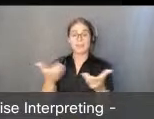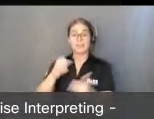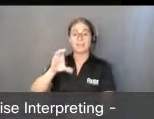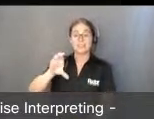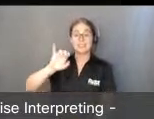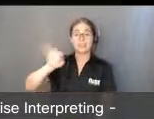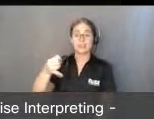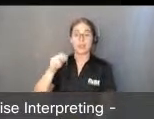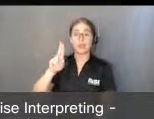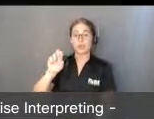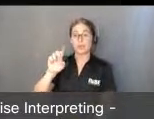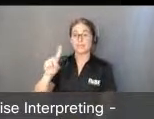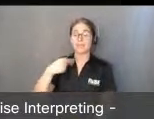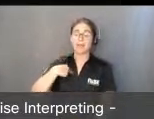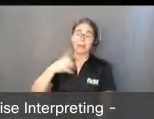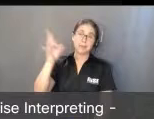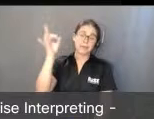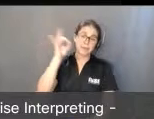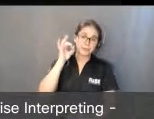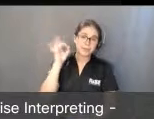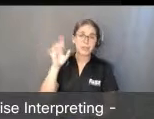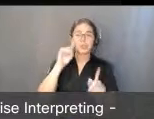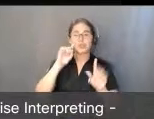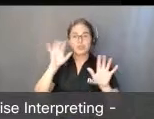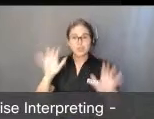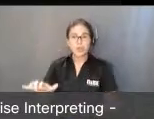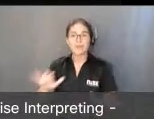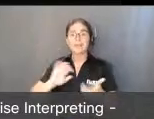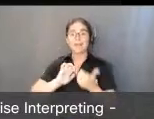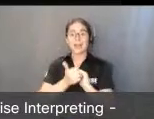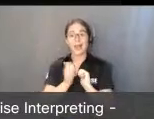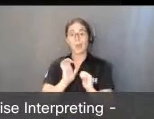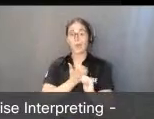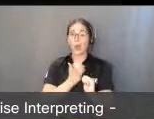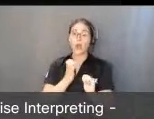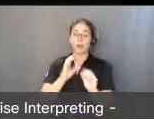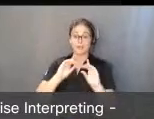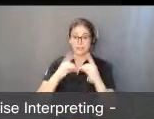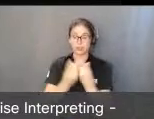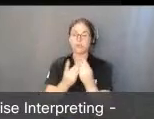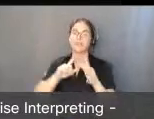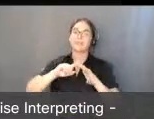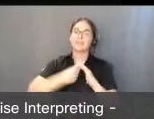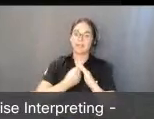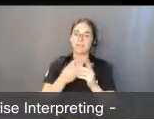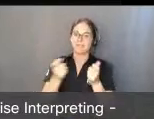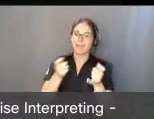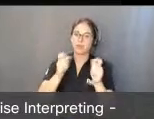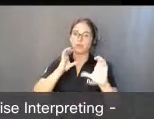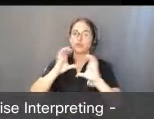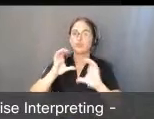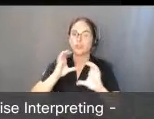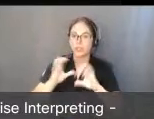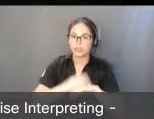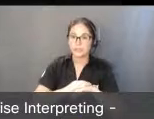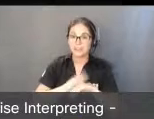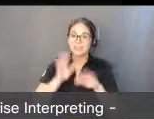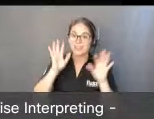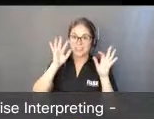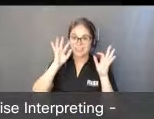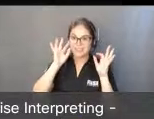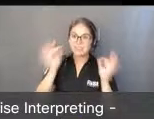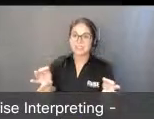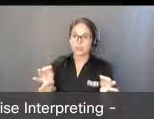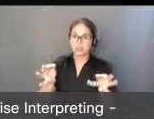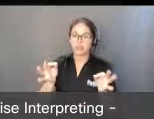appalled at how our district has handled communication for the start of the 2020 school year. The official decision to begin in distance